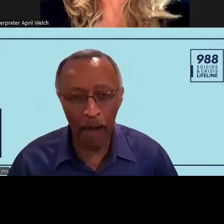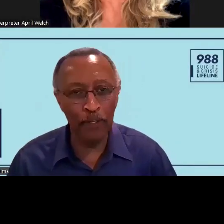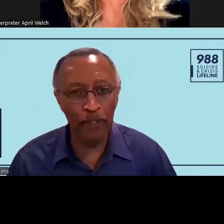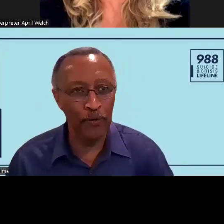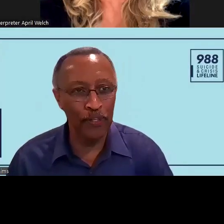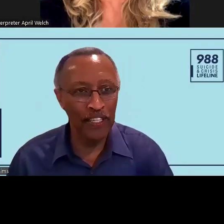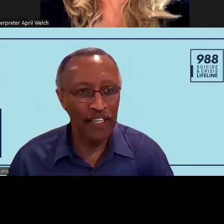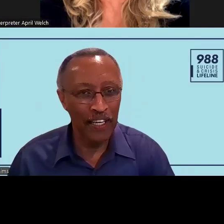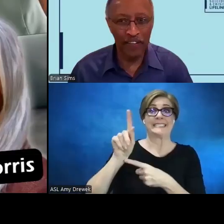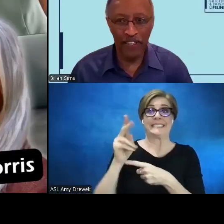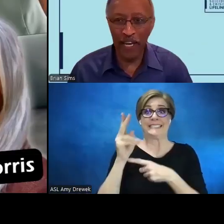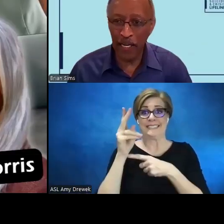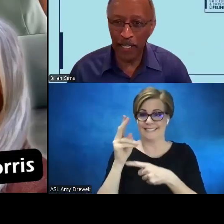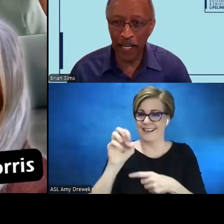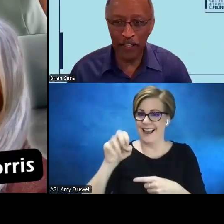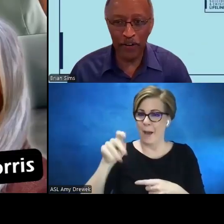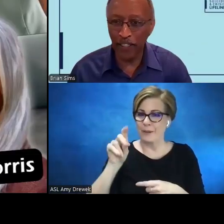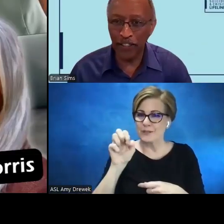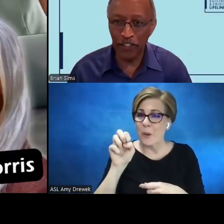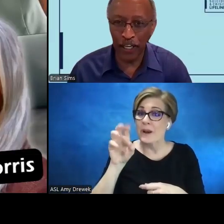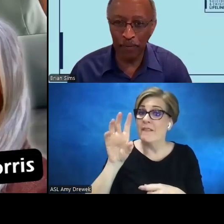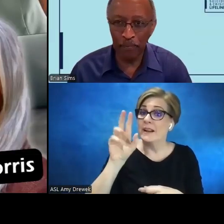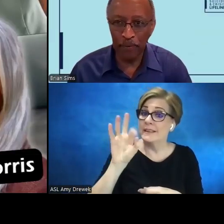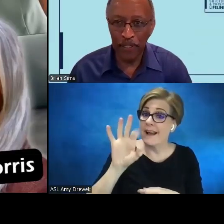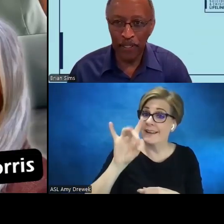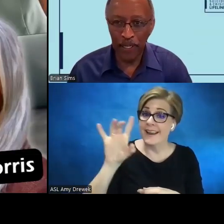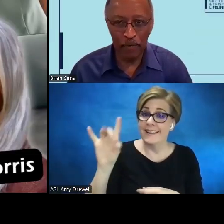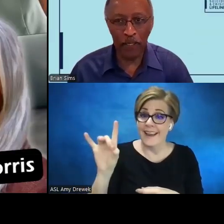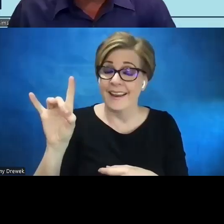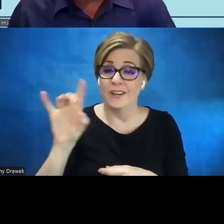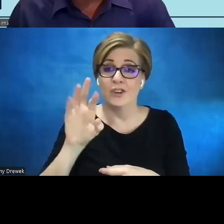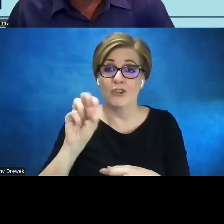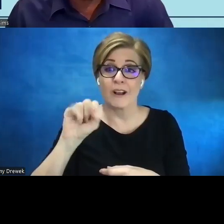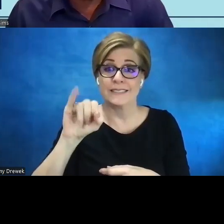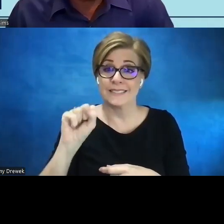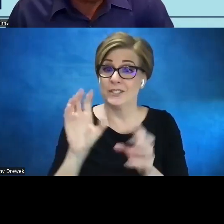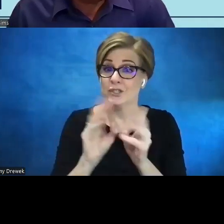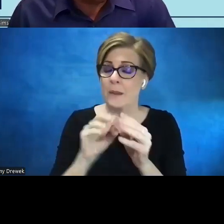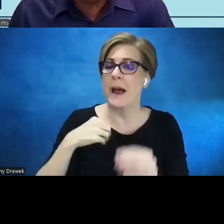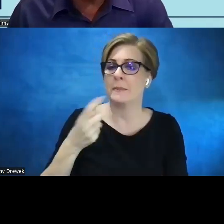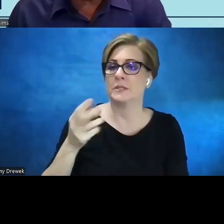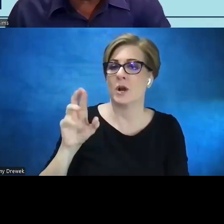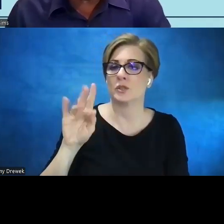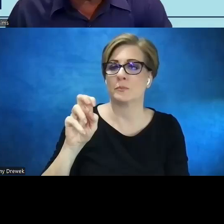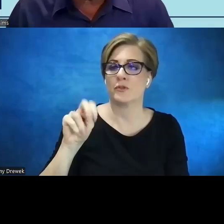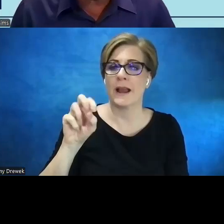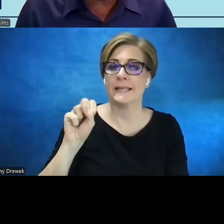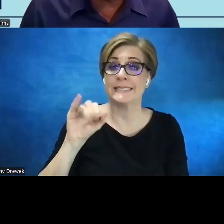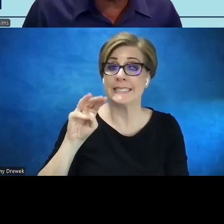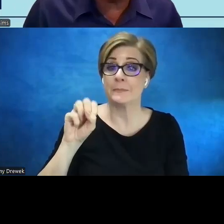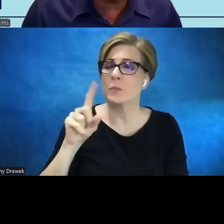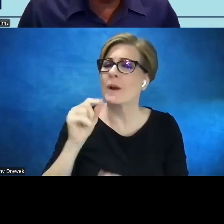196th episode of the 988 Crisis Jam. I'm Dr. Brian Sims. I am one of the senior